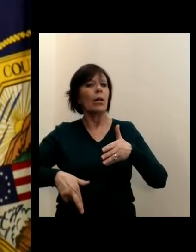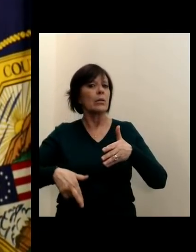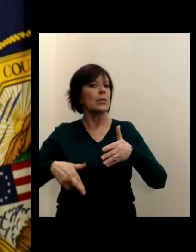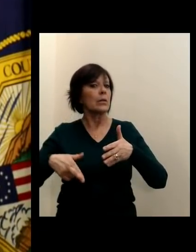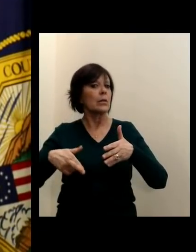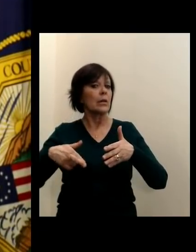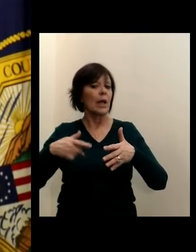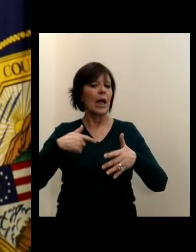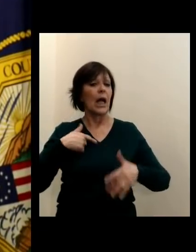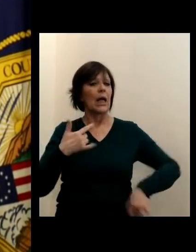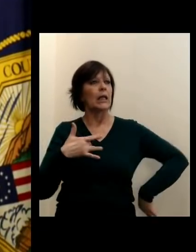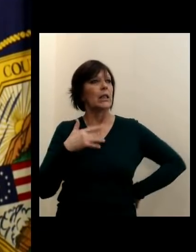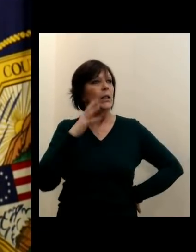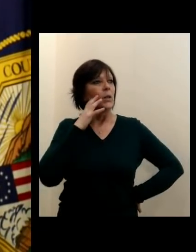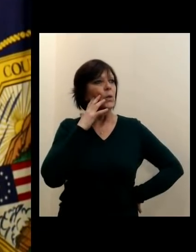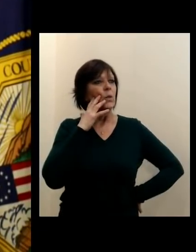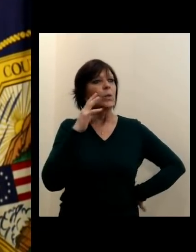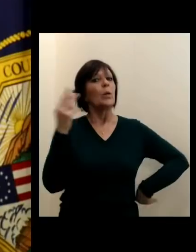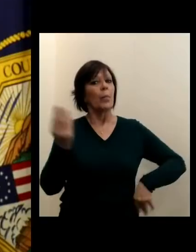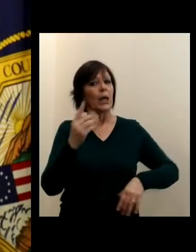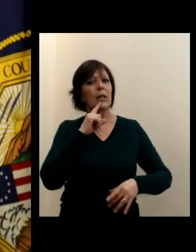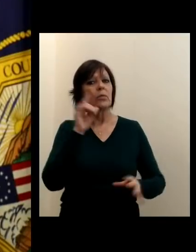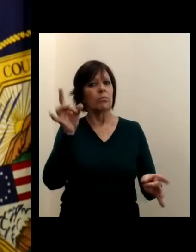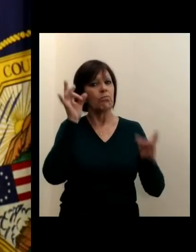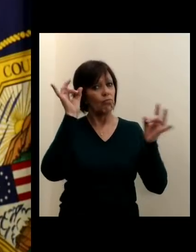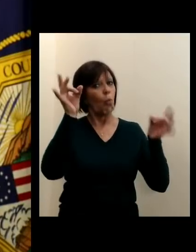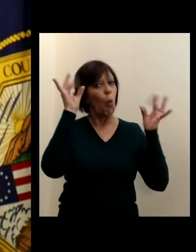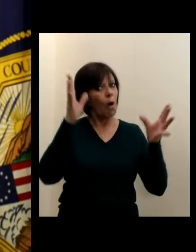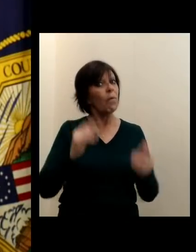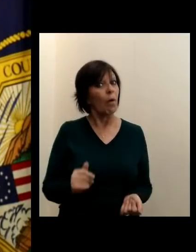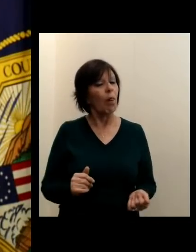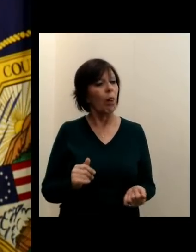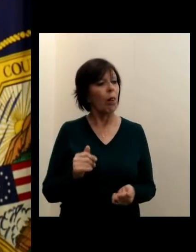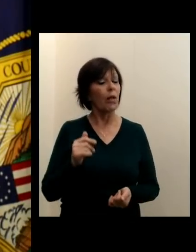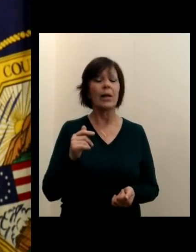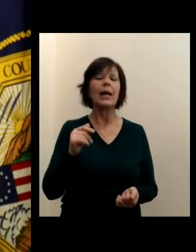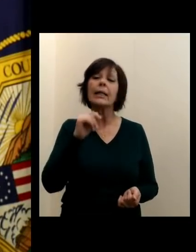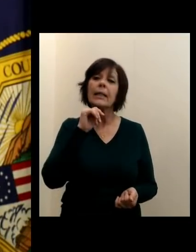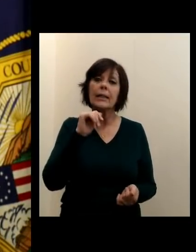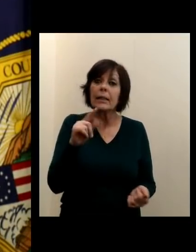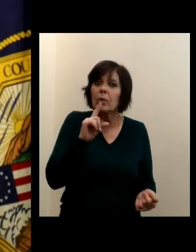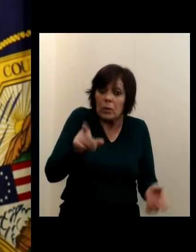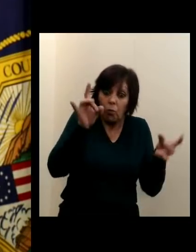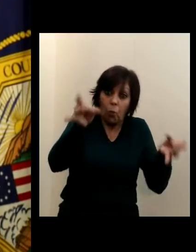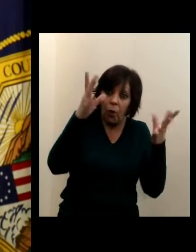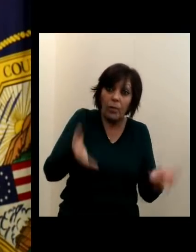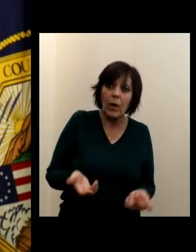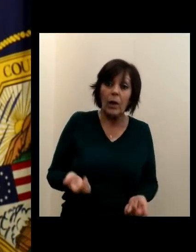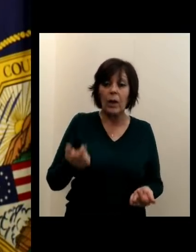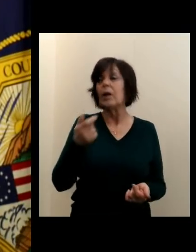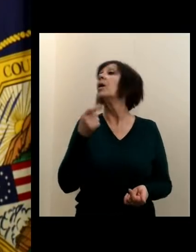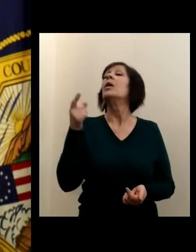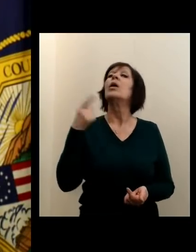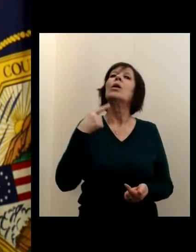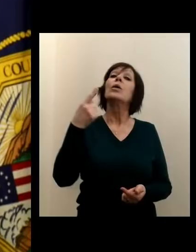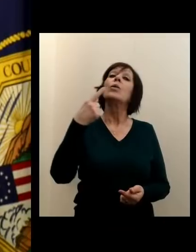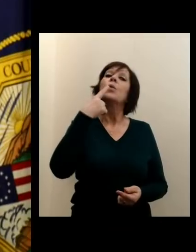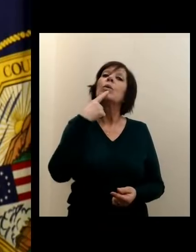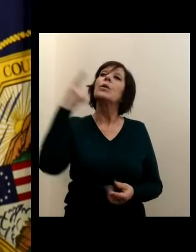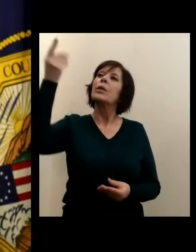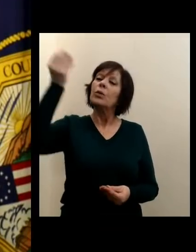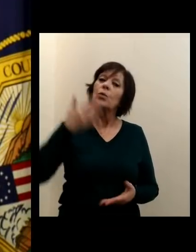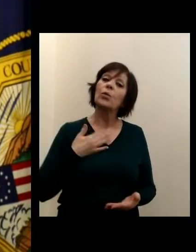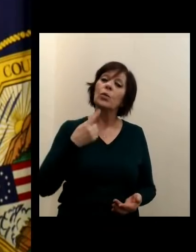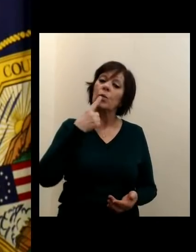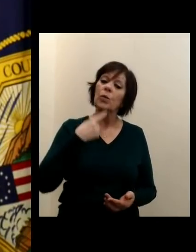had a bad feeling about how Monday was going to go, and it didn't go well. We were also told that New York State was going to have a